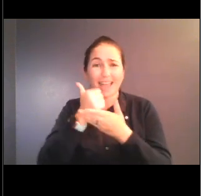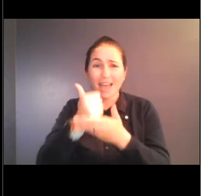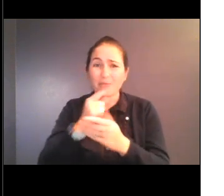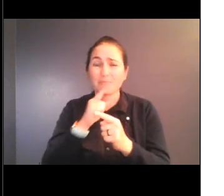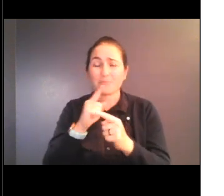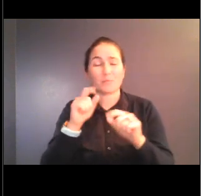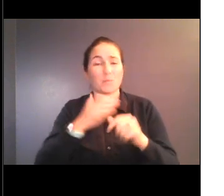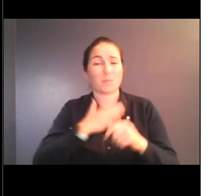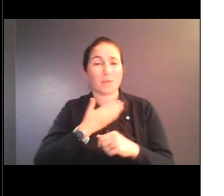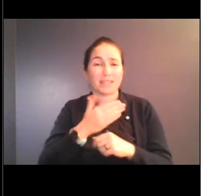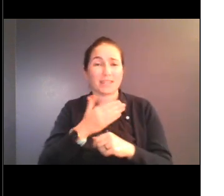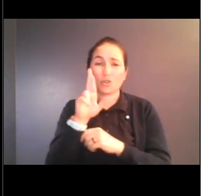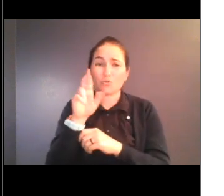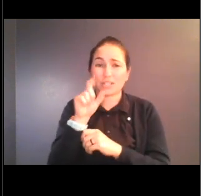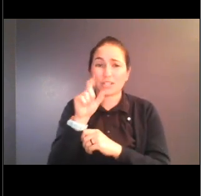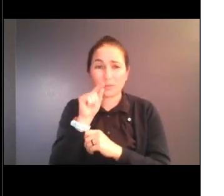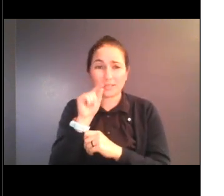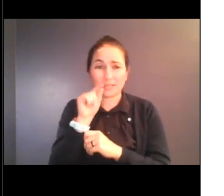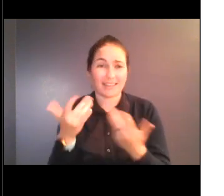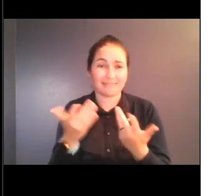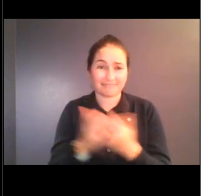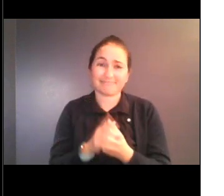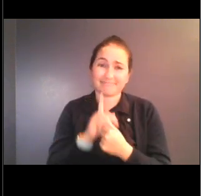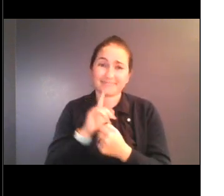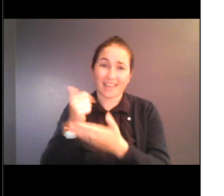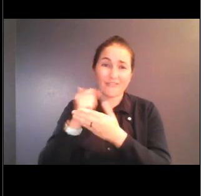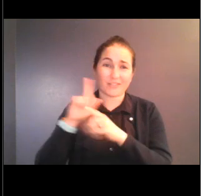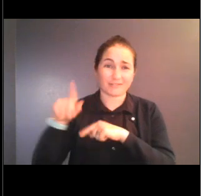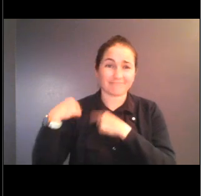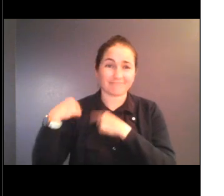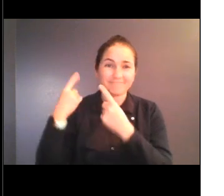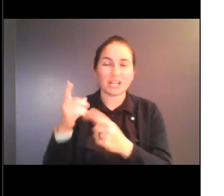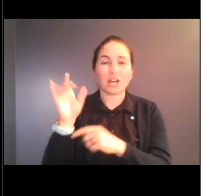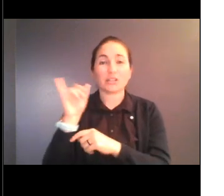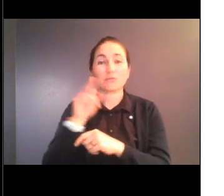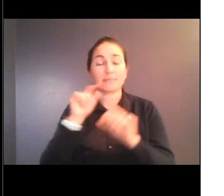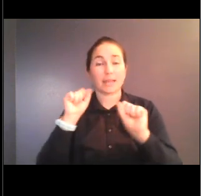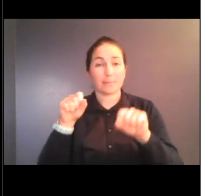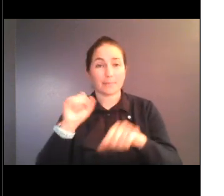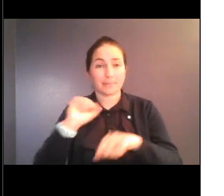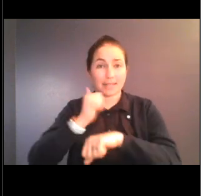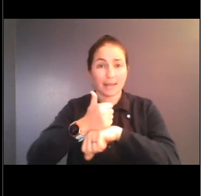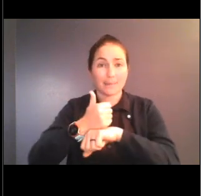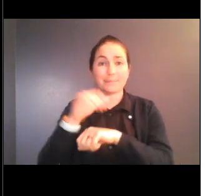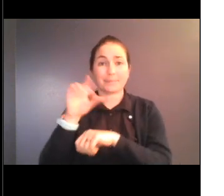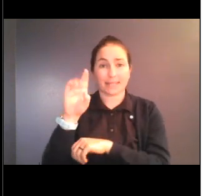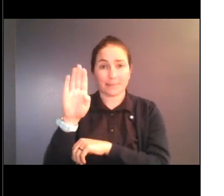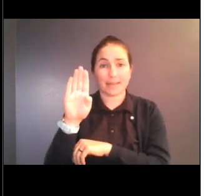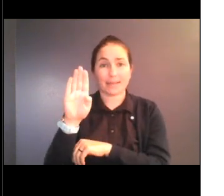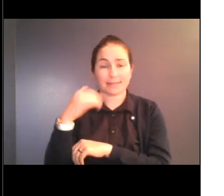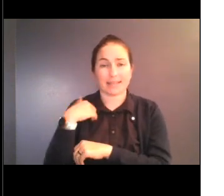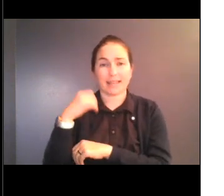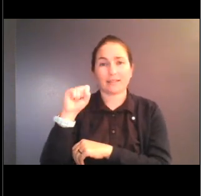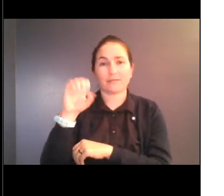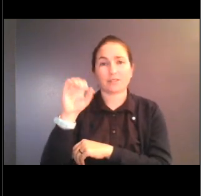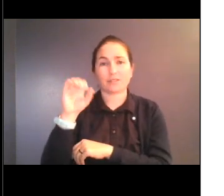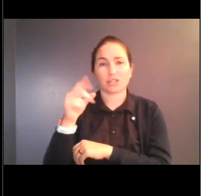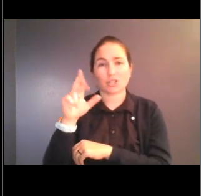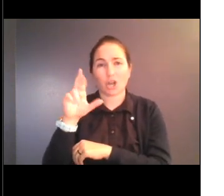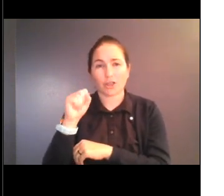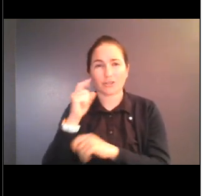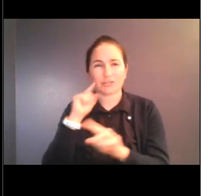retweet, that kind of thing. So it's been really helpful. And I've been able to set up my database. I have scholars to read in the field of